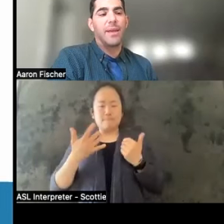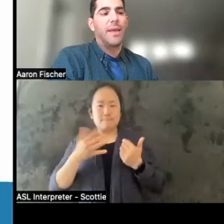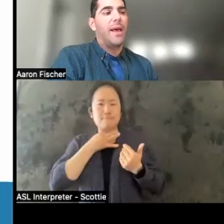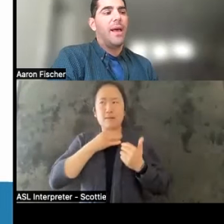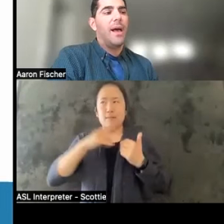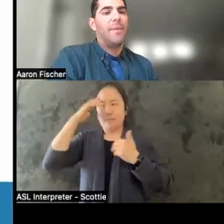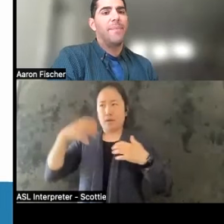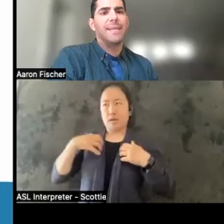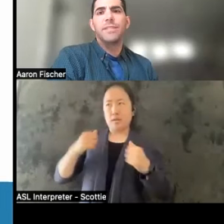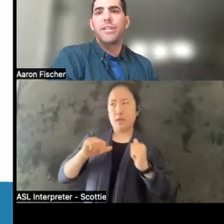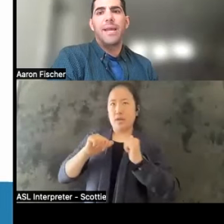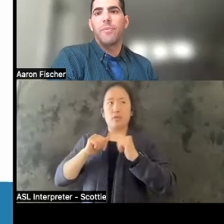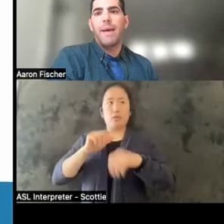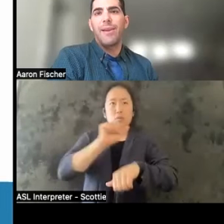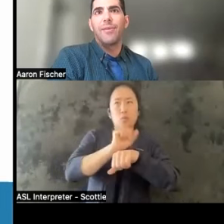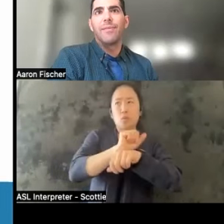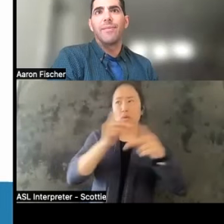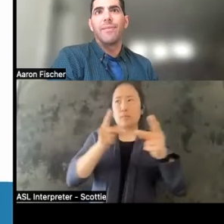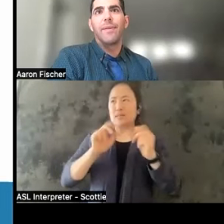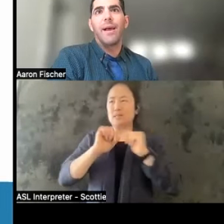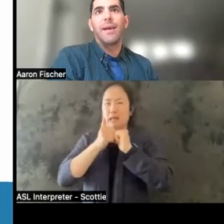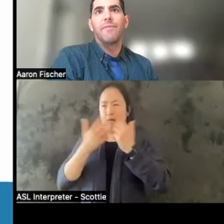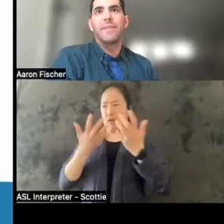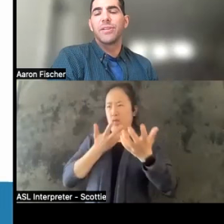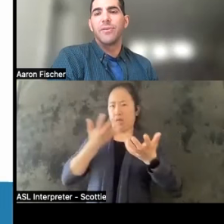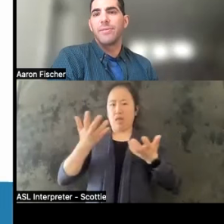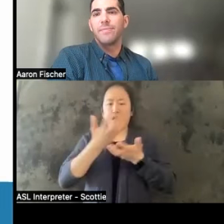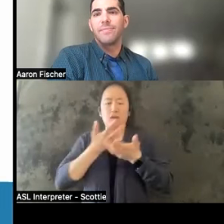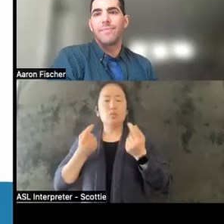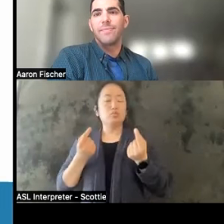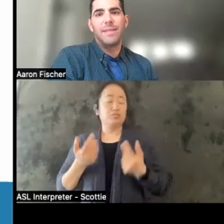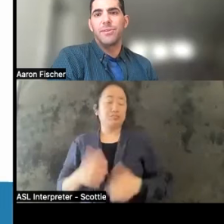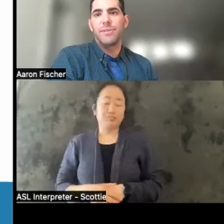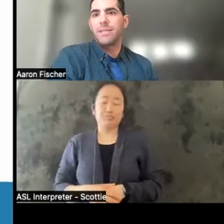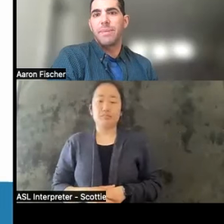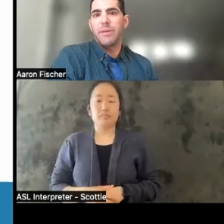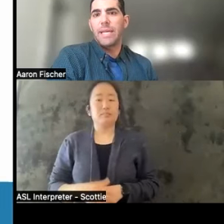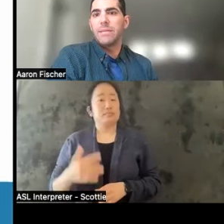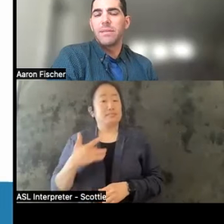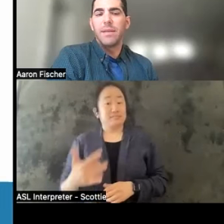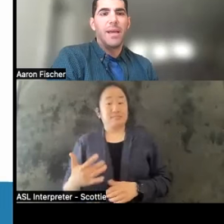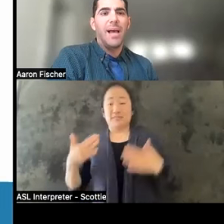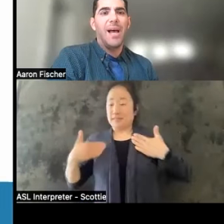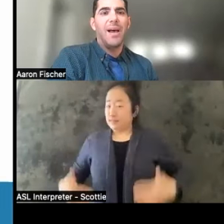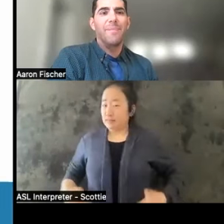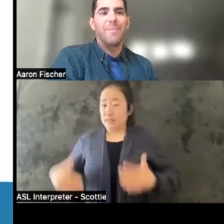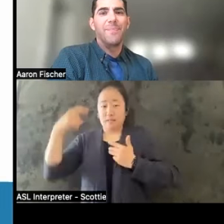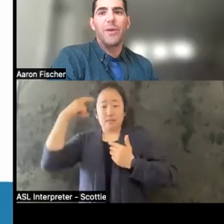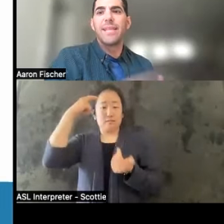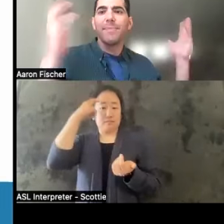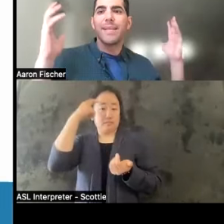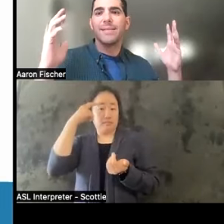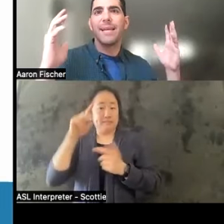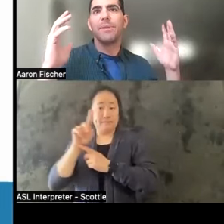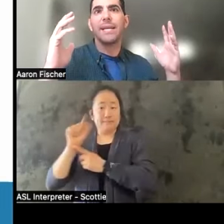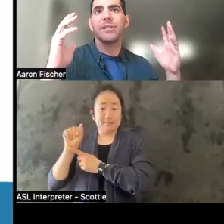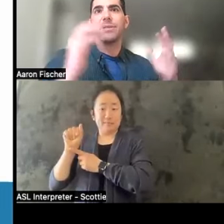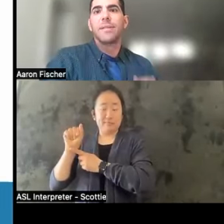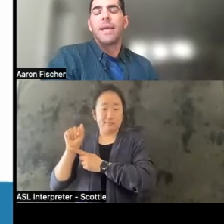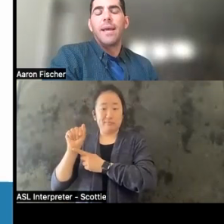question. As a general matter, physical and mental disabilities are the same, get the